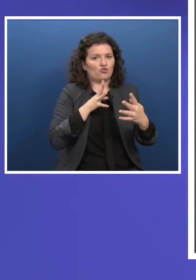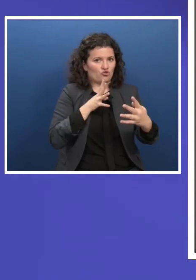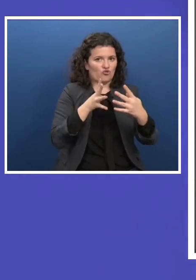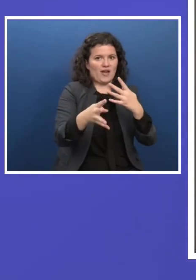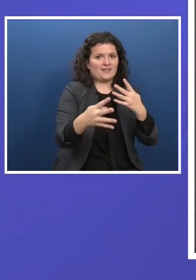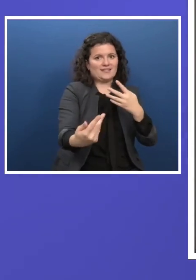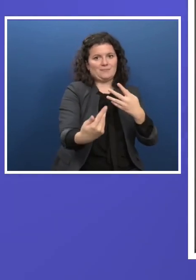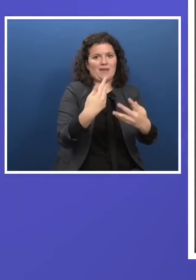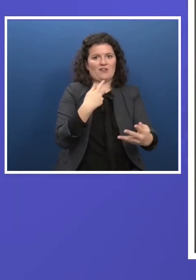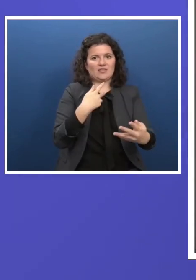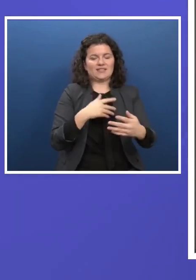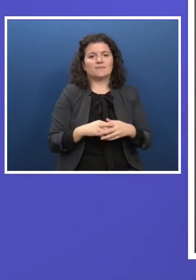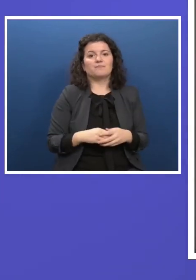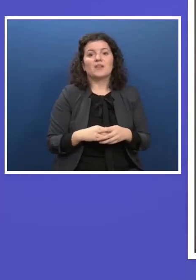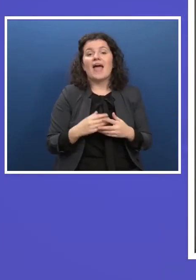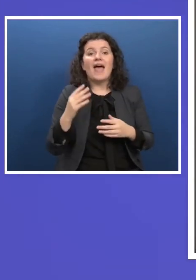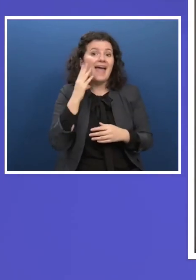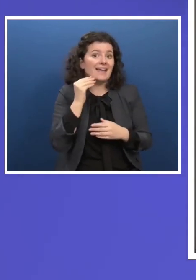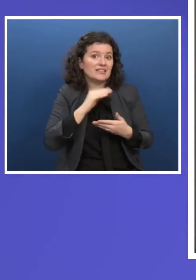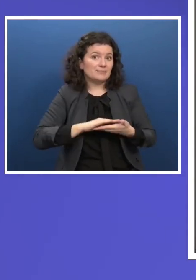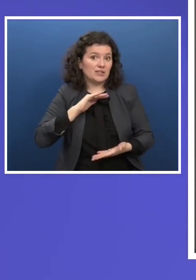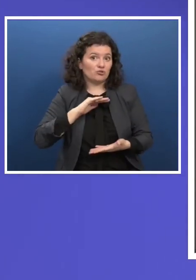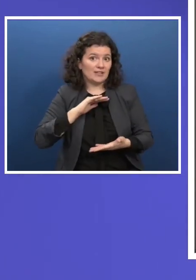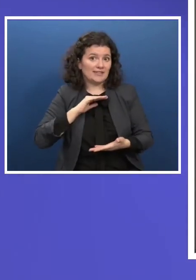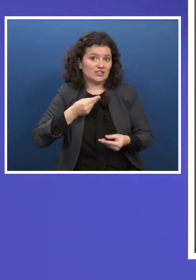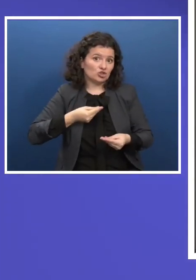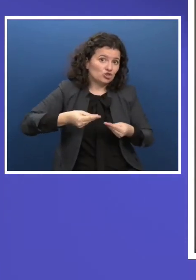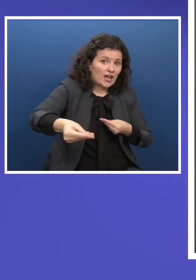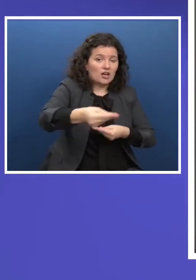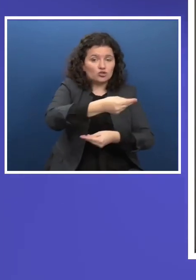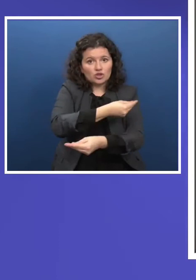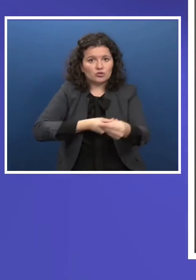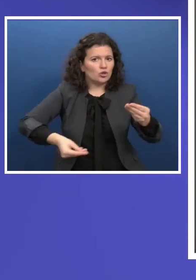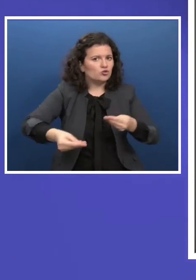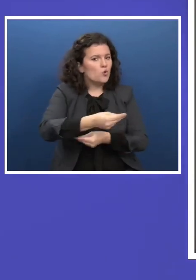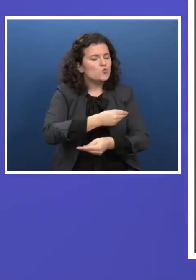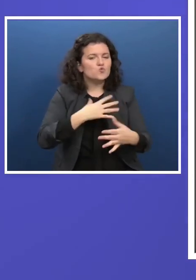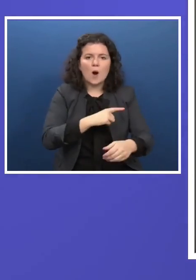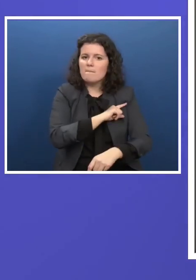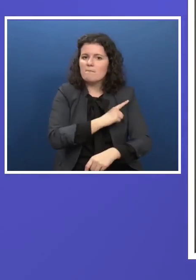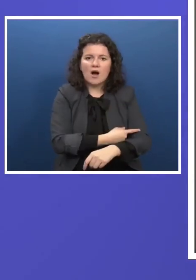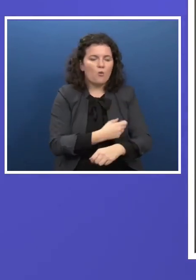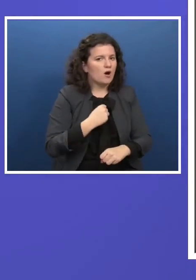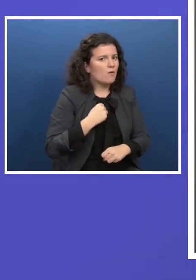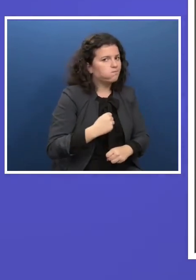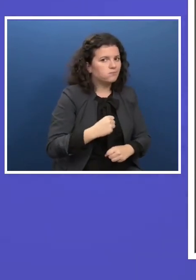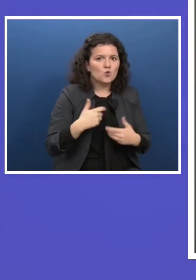And we have been talking about a lot in Finland about binding quotas, and